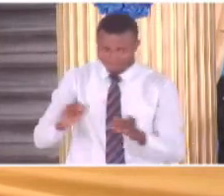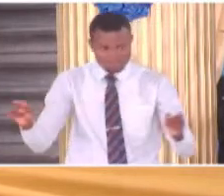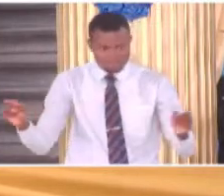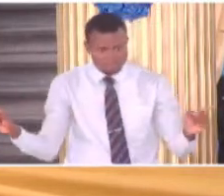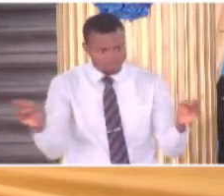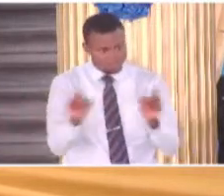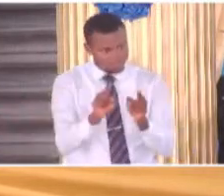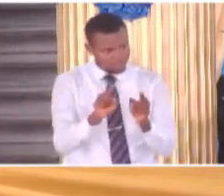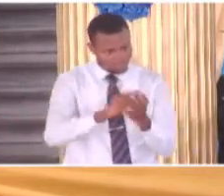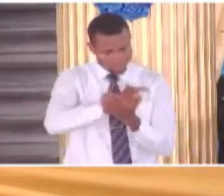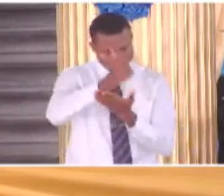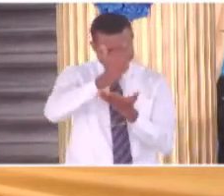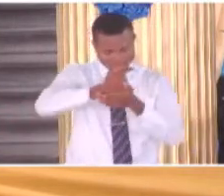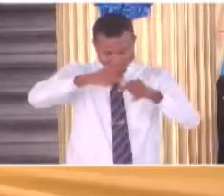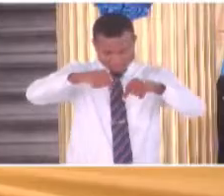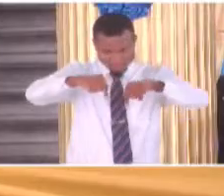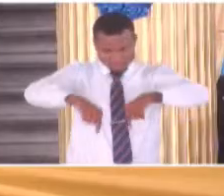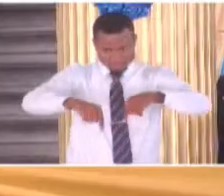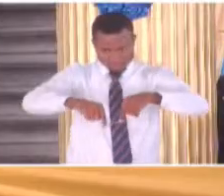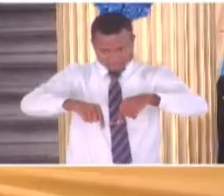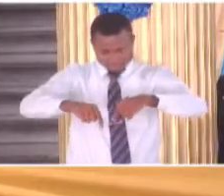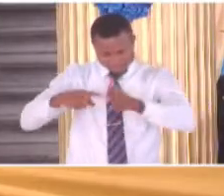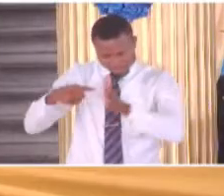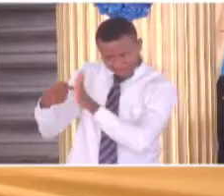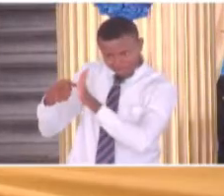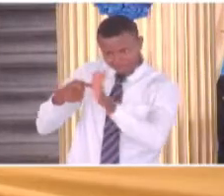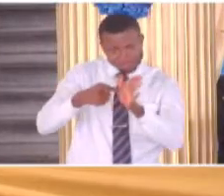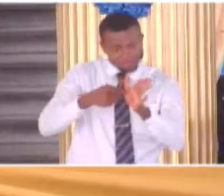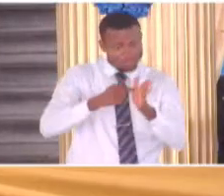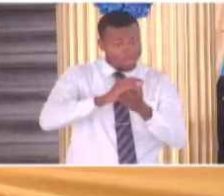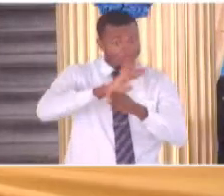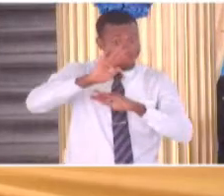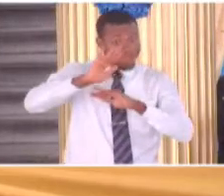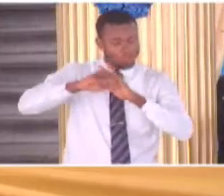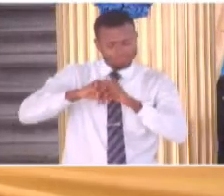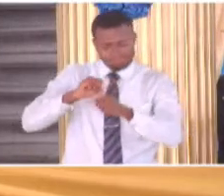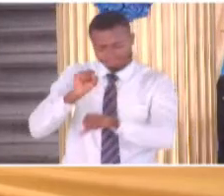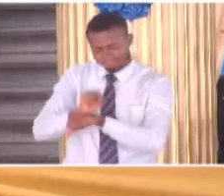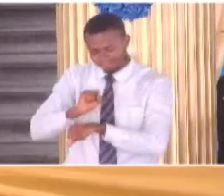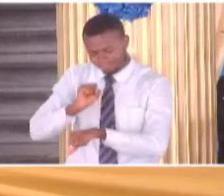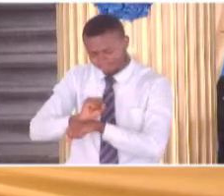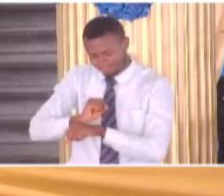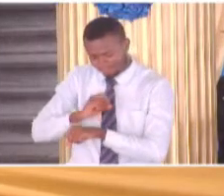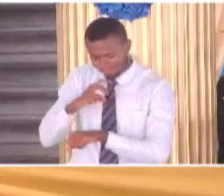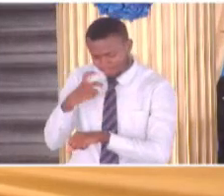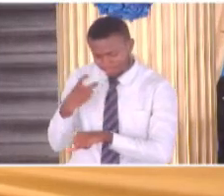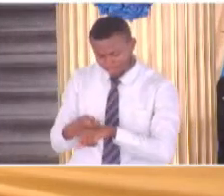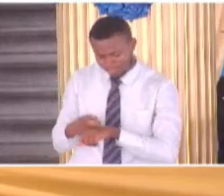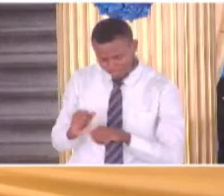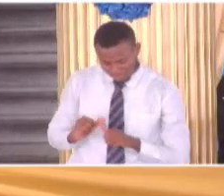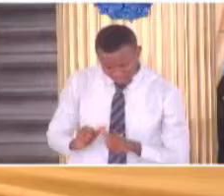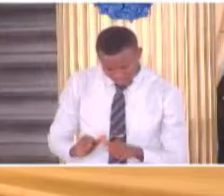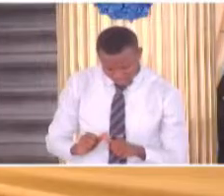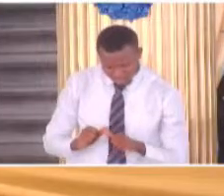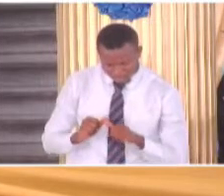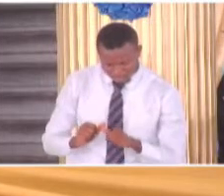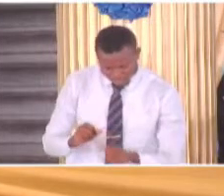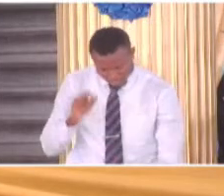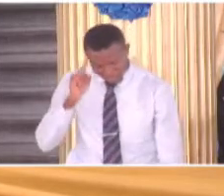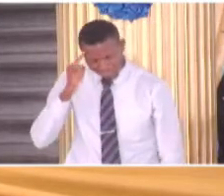Your graduation today is a reflection of your hard work, perseverance, and